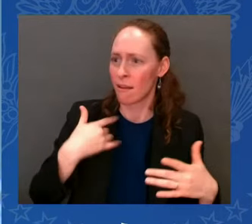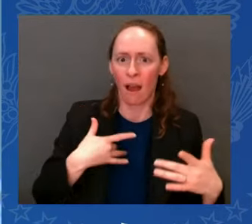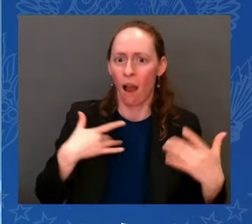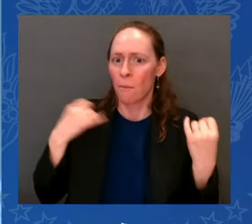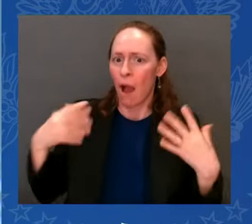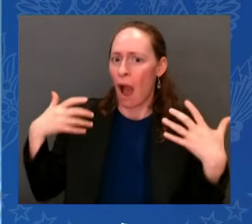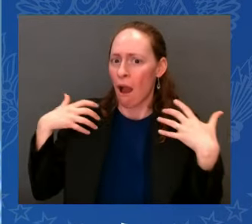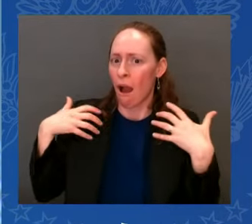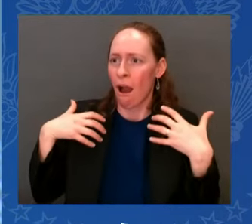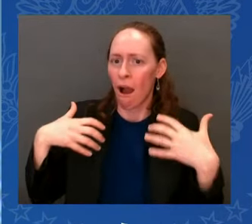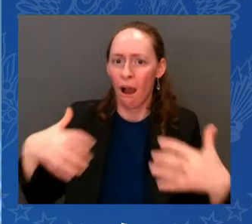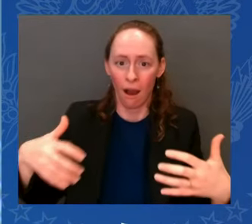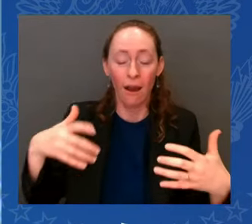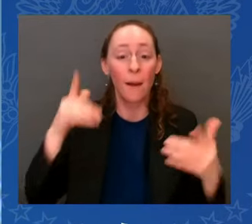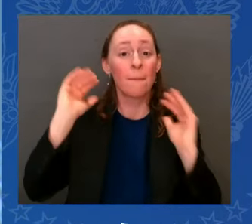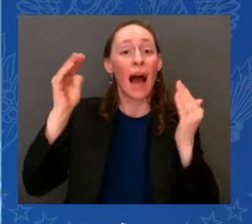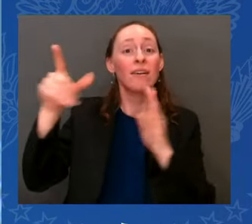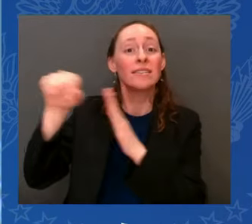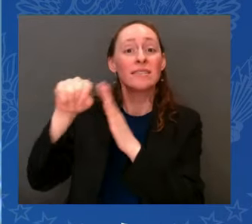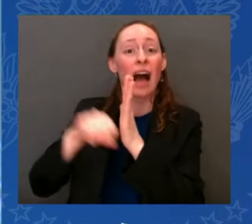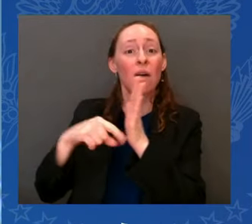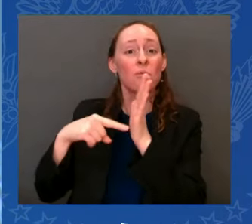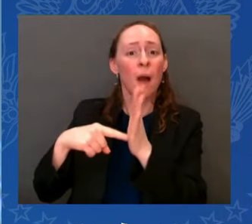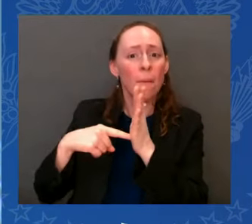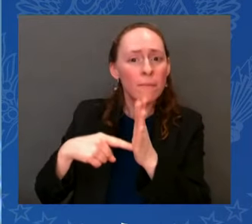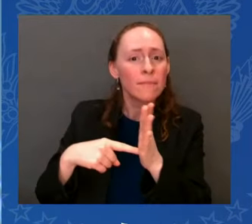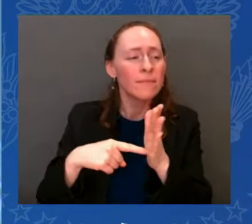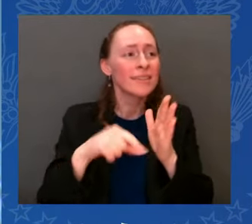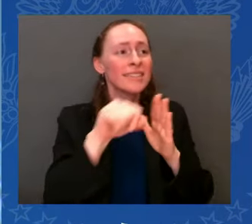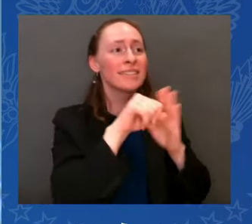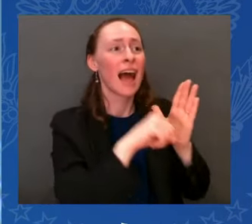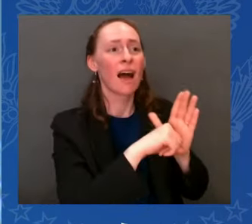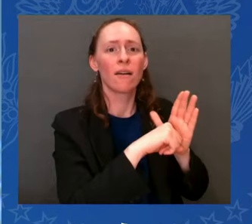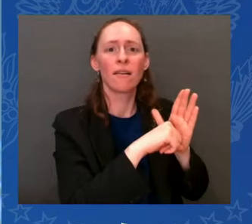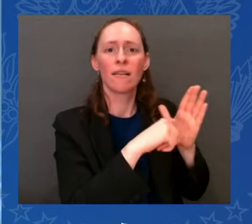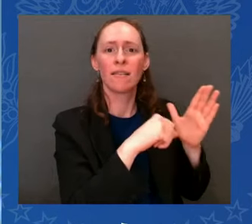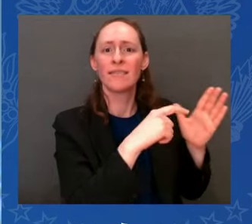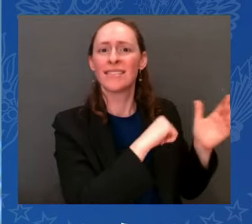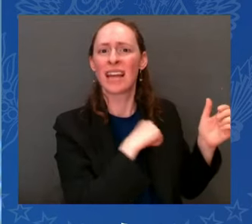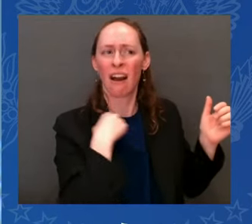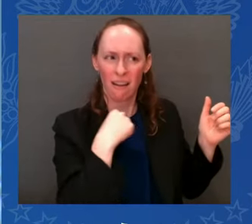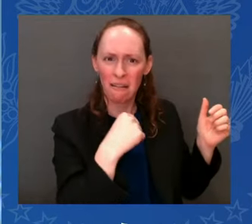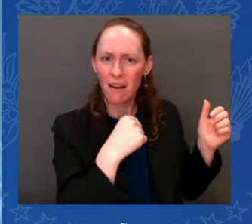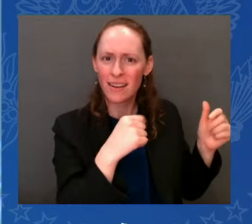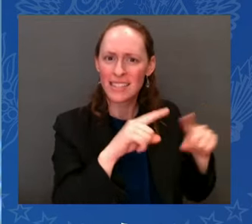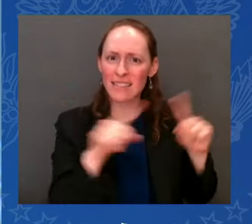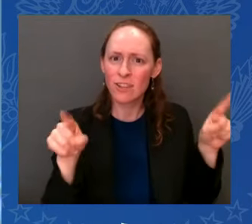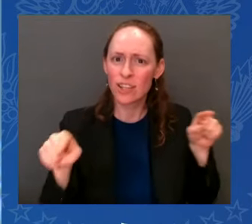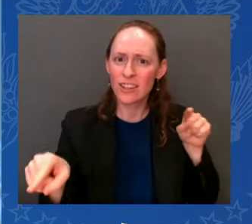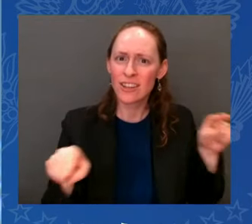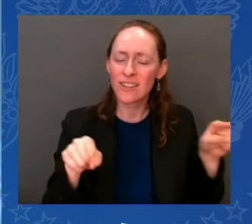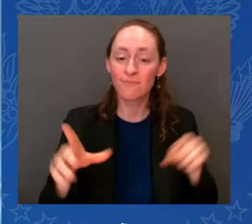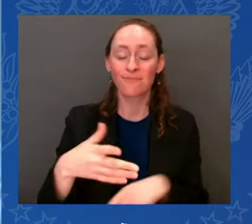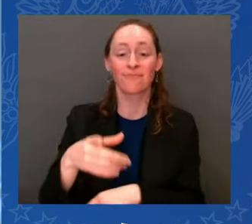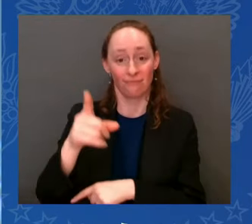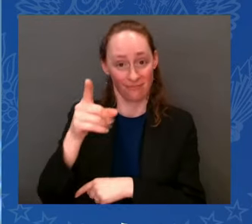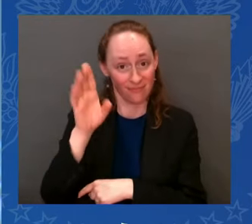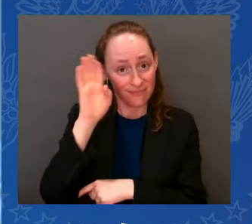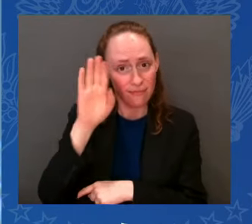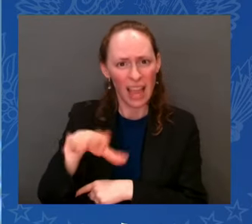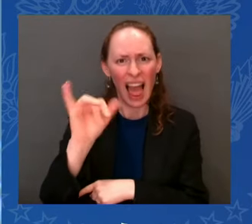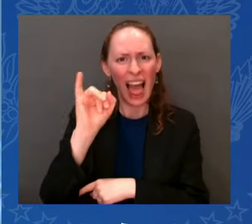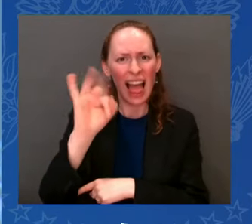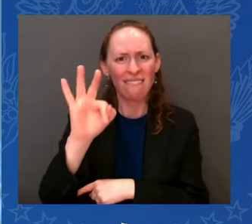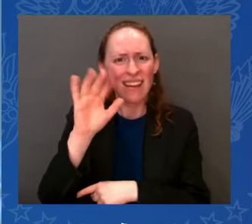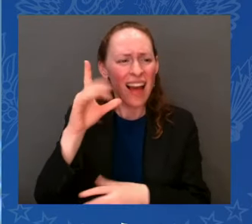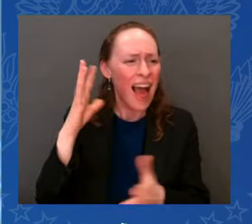I learned early on, if you're in the county, you got to go through someone else to get help. You got to go to the governor, you got to go to your state